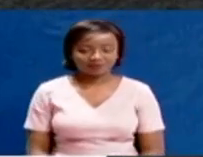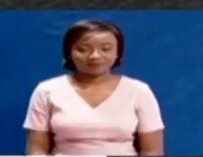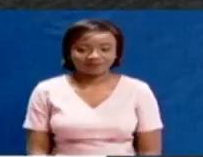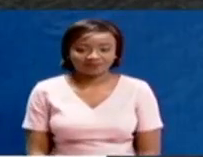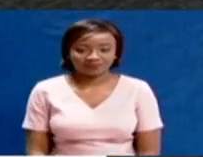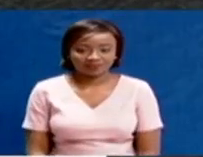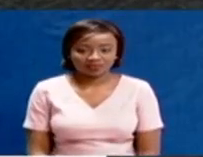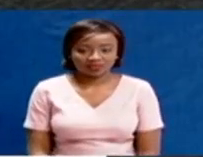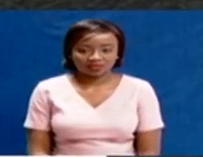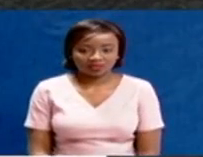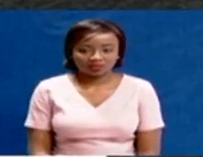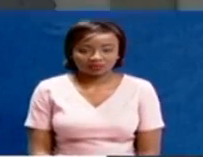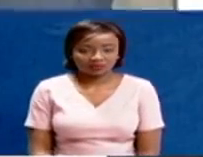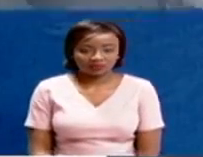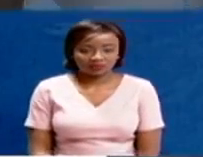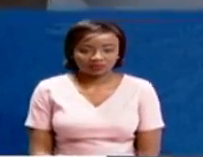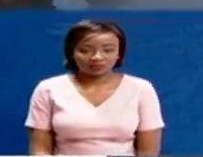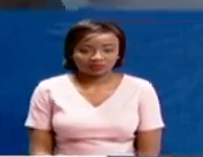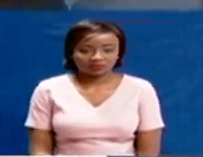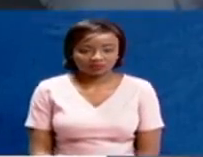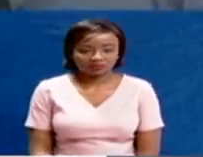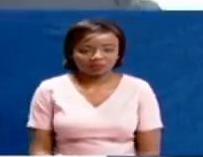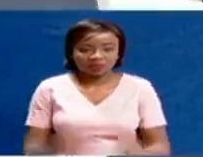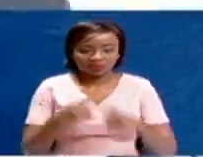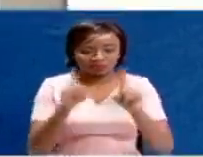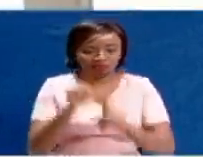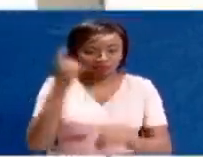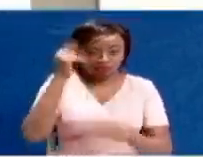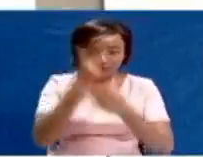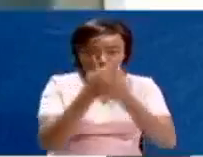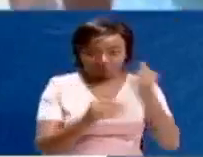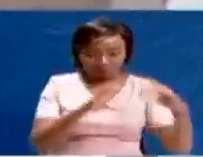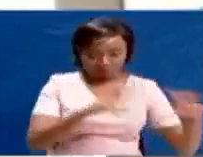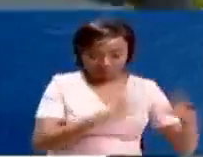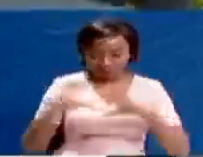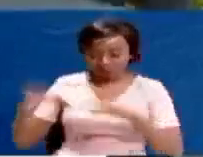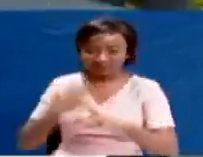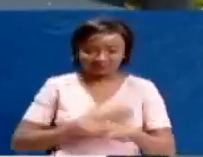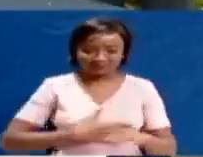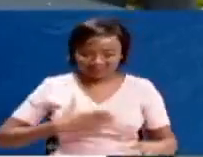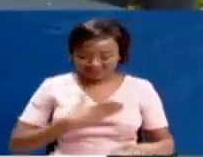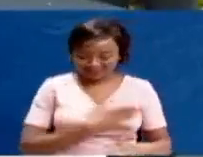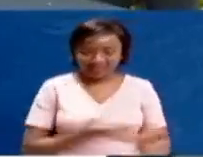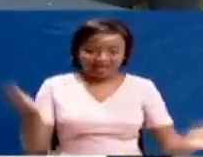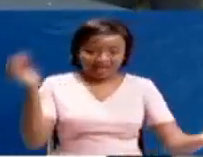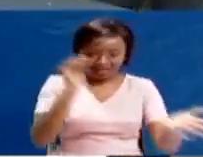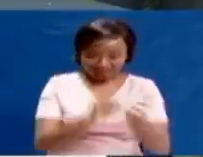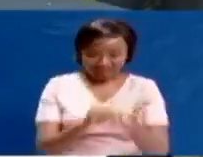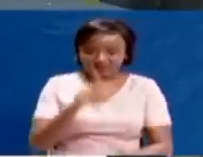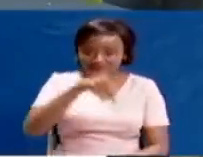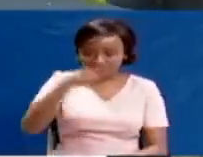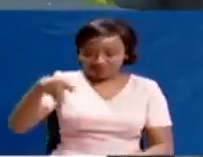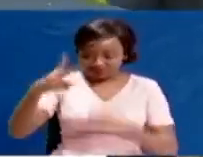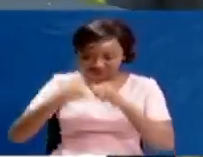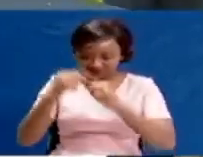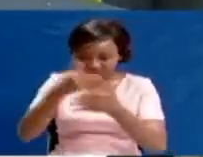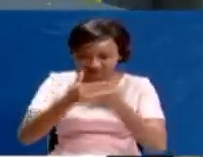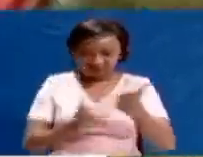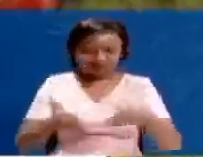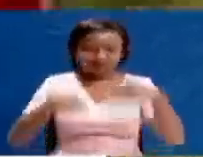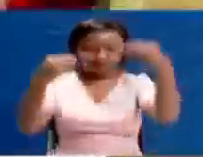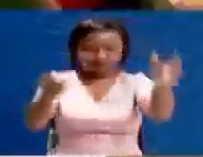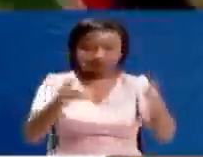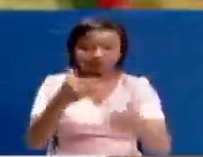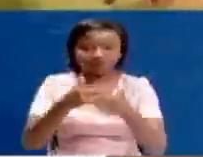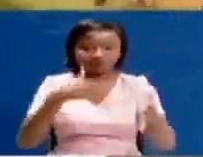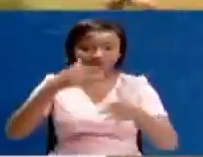per the records held in our office. Both parties have now been told to resubmit the same before the final verdict is